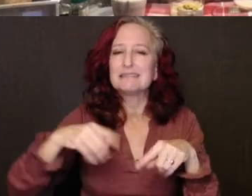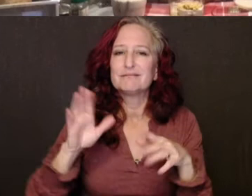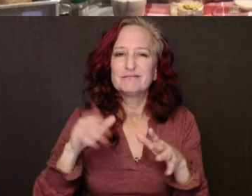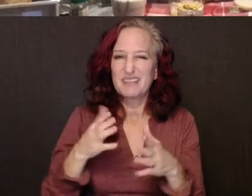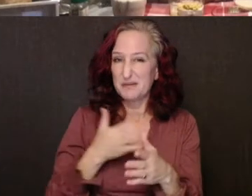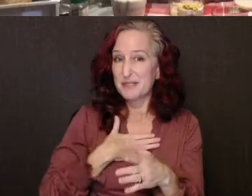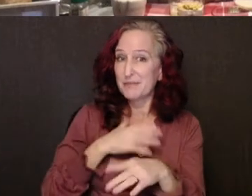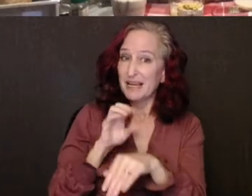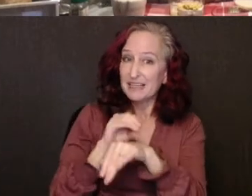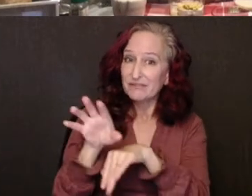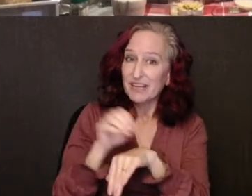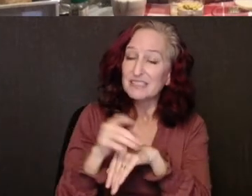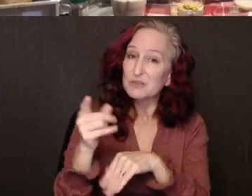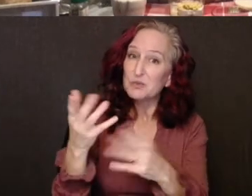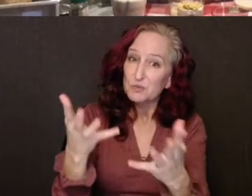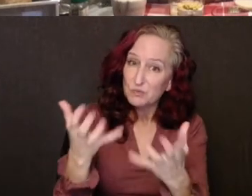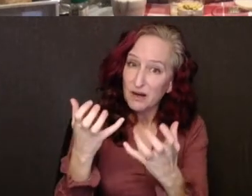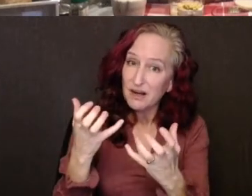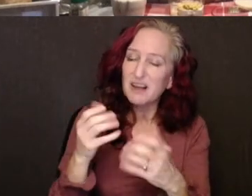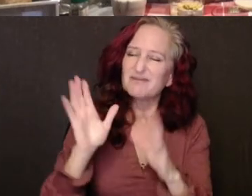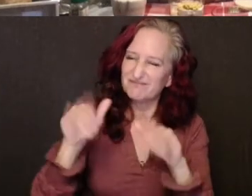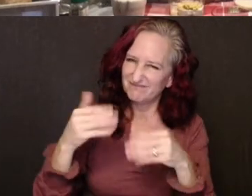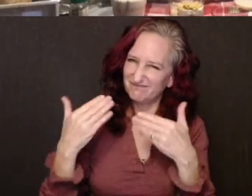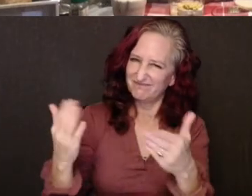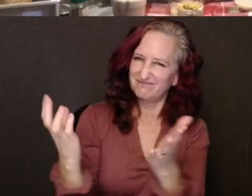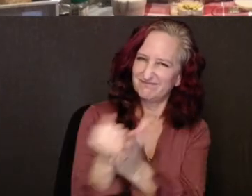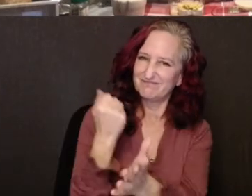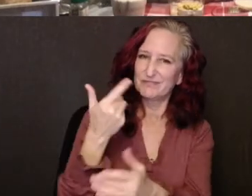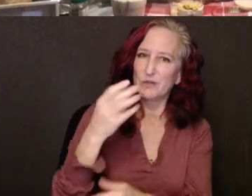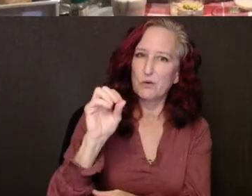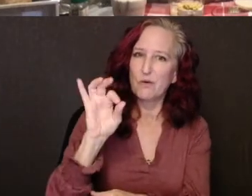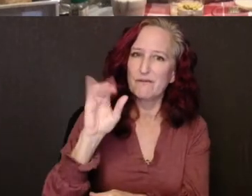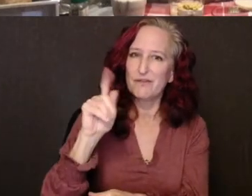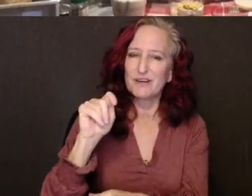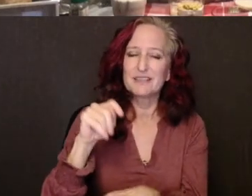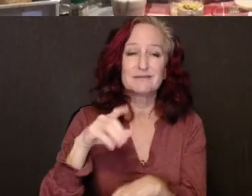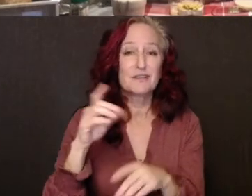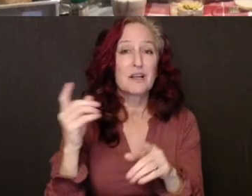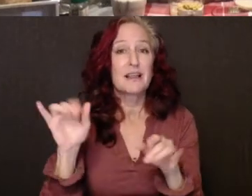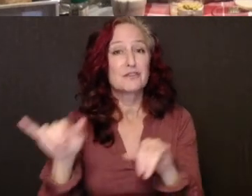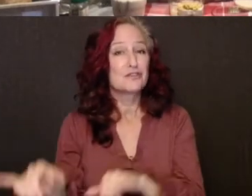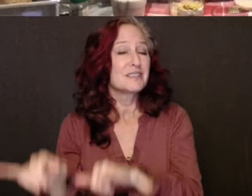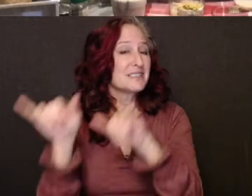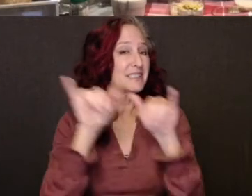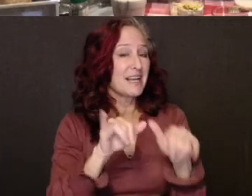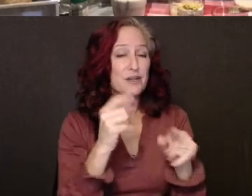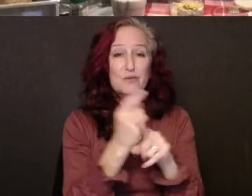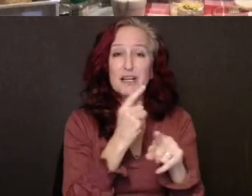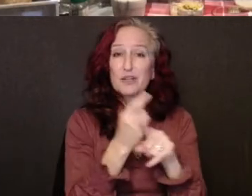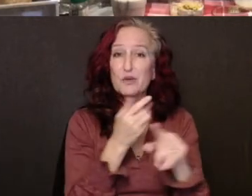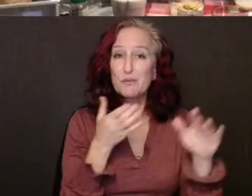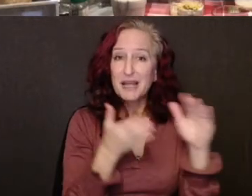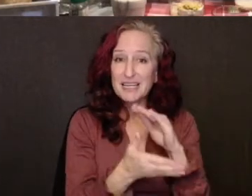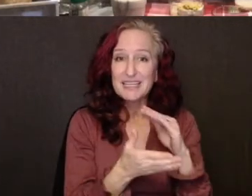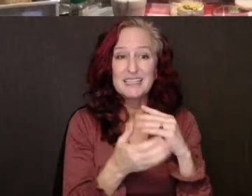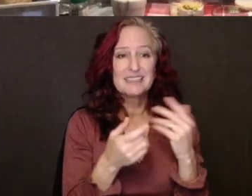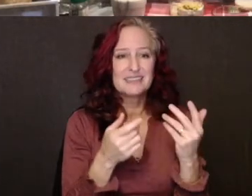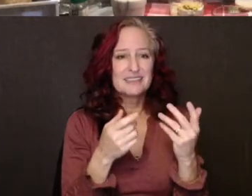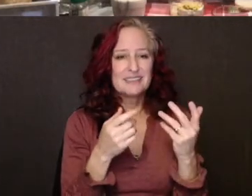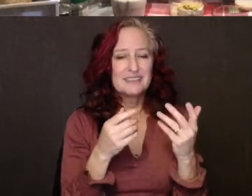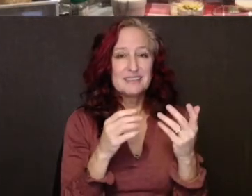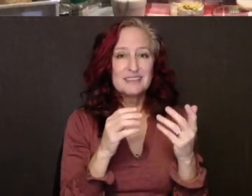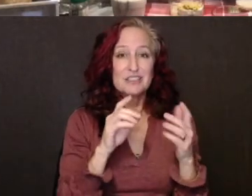once you do that initial research, I think it's really easy. Once you figure out like a couple of basic